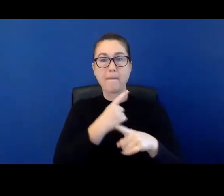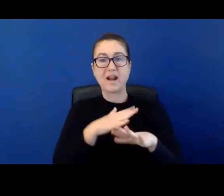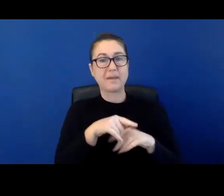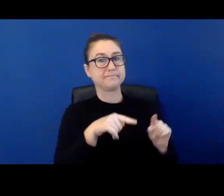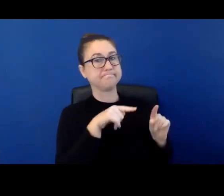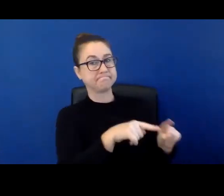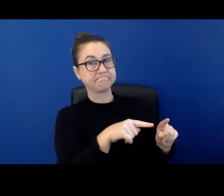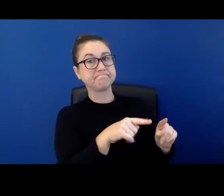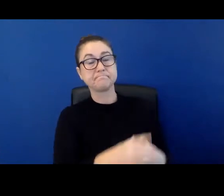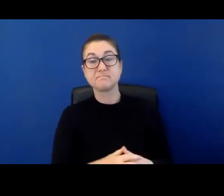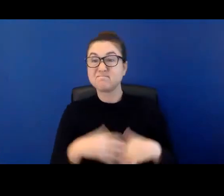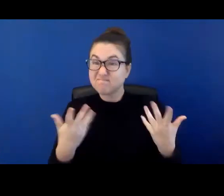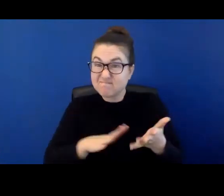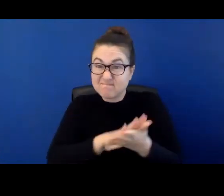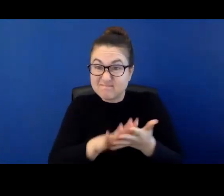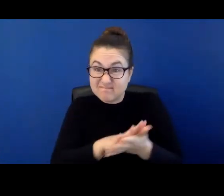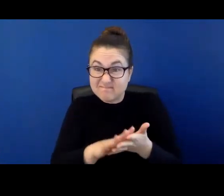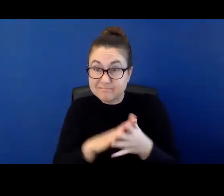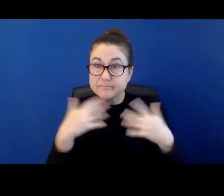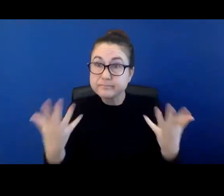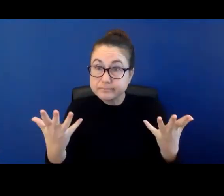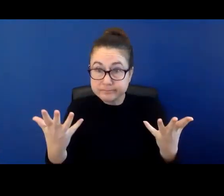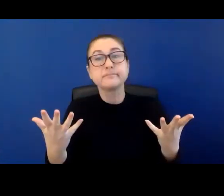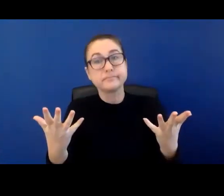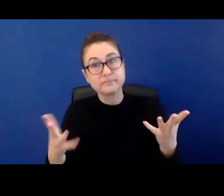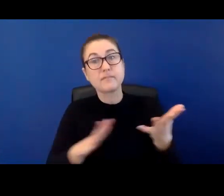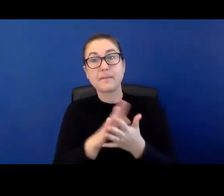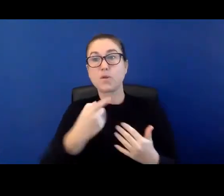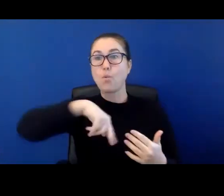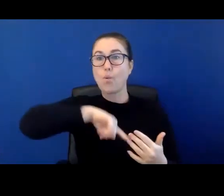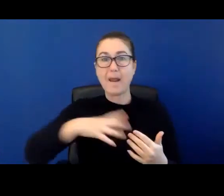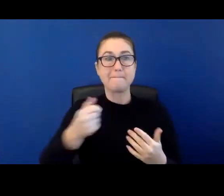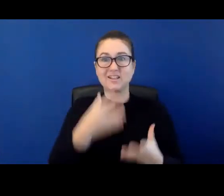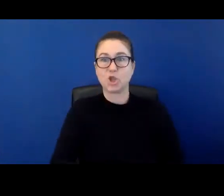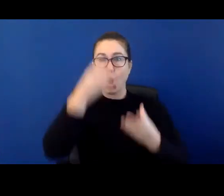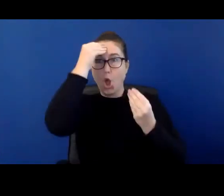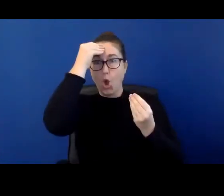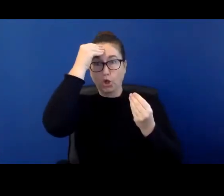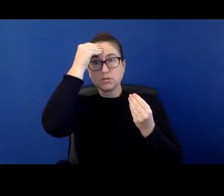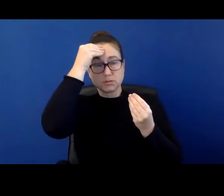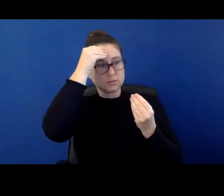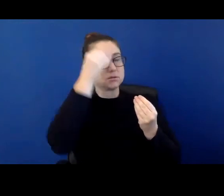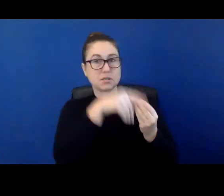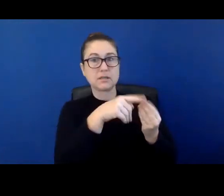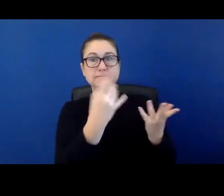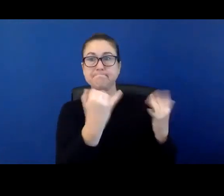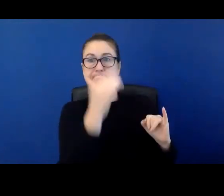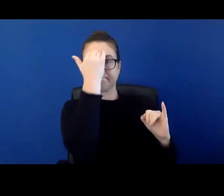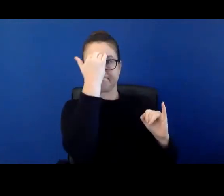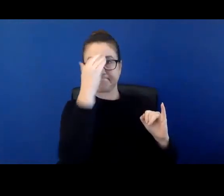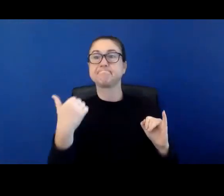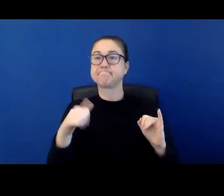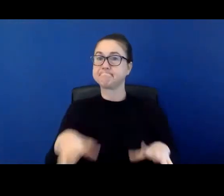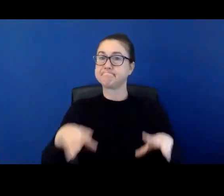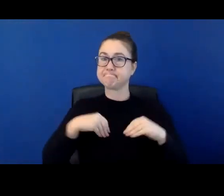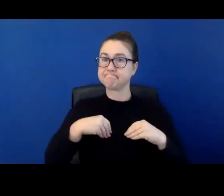robo-debt. So what does that mean? It means that we have to learn the lessons from robo-debt.